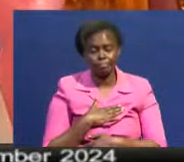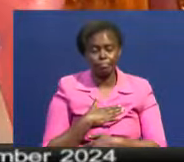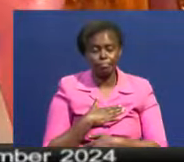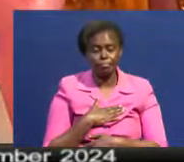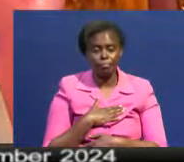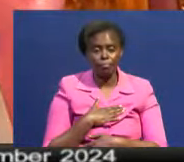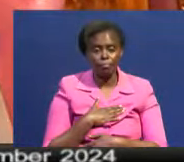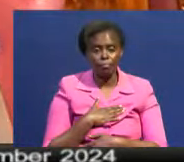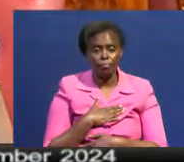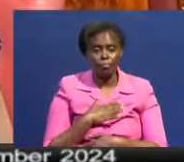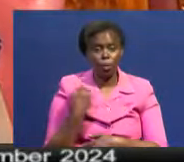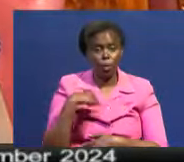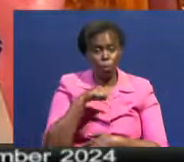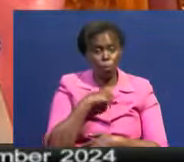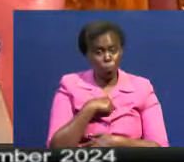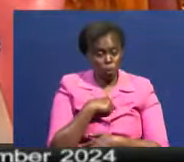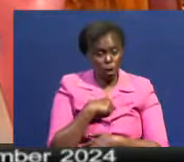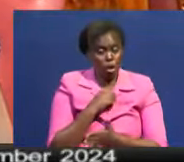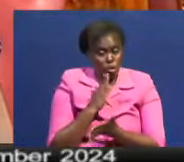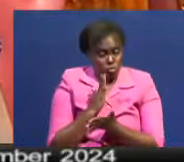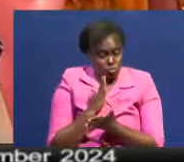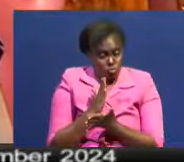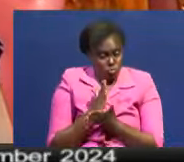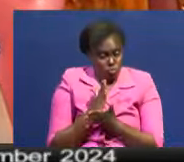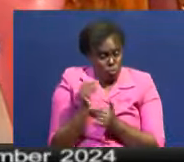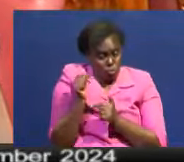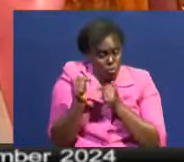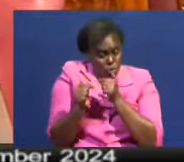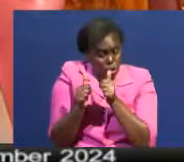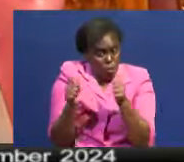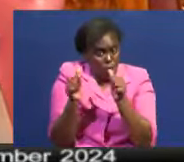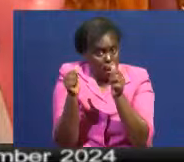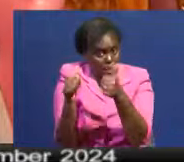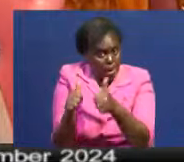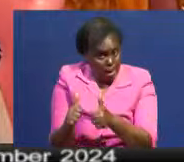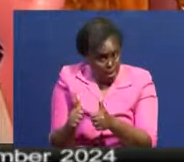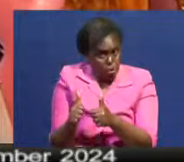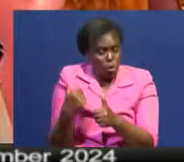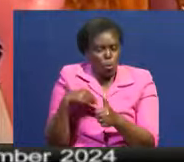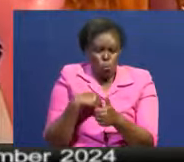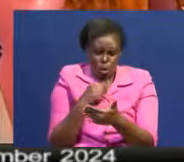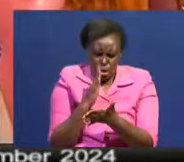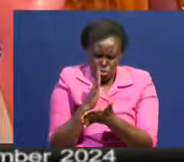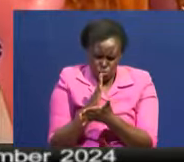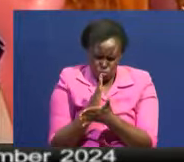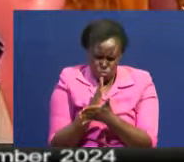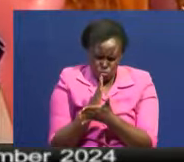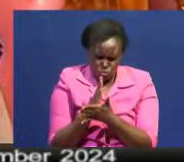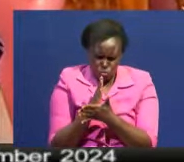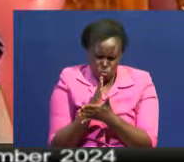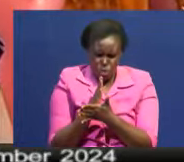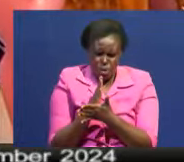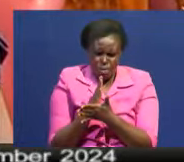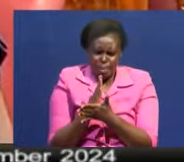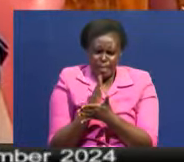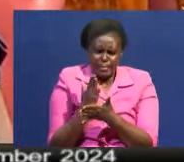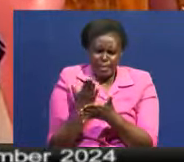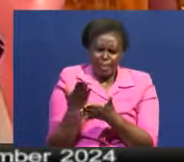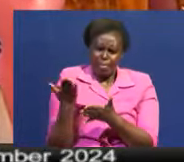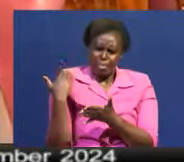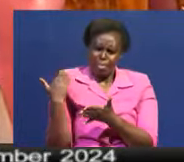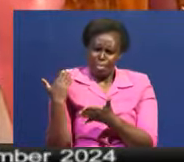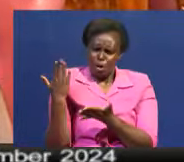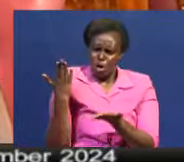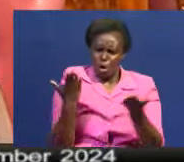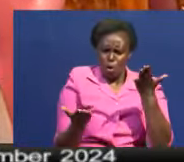is that while we may not be where we would like to be, we are certainly not where we were 2.25 years